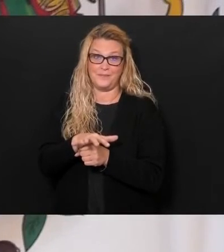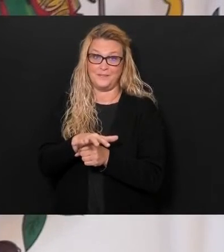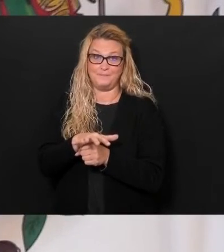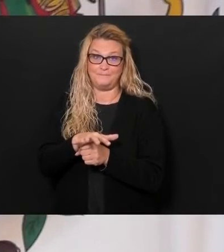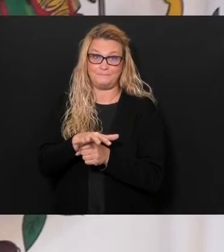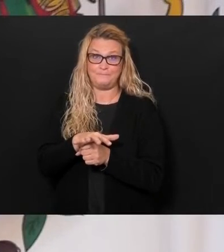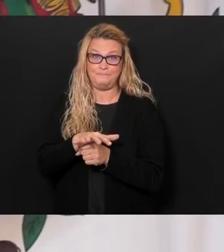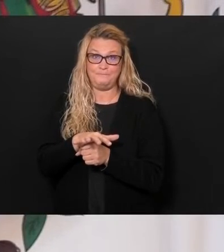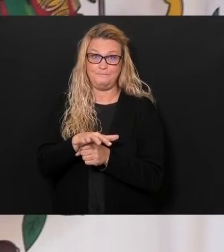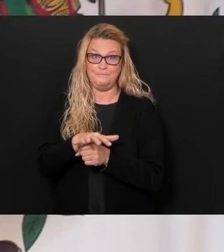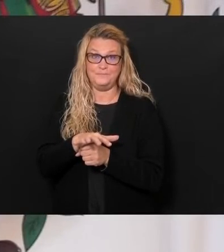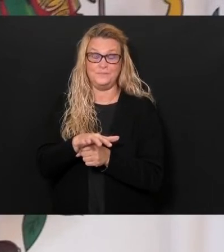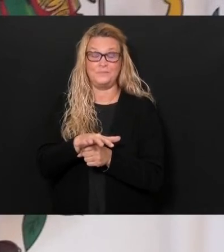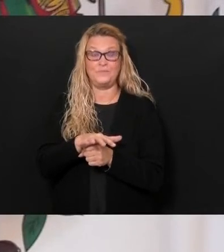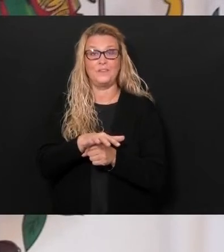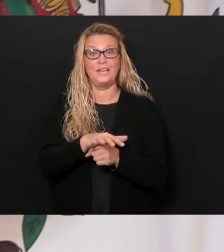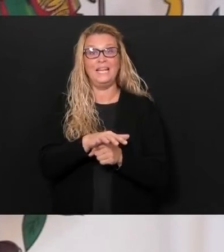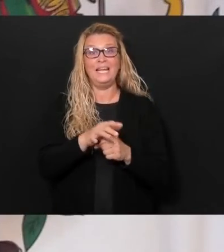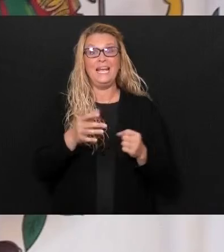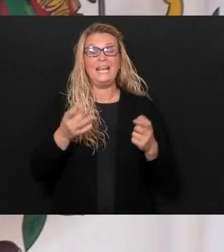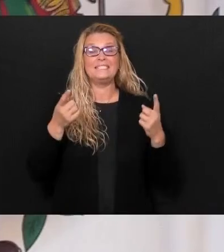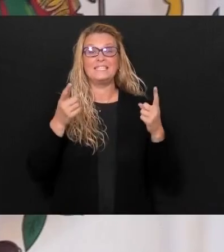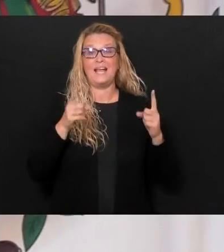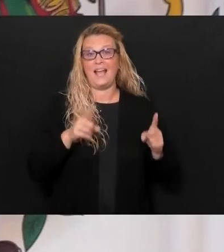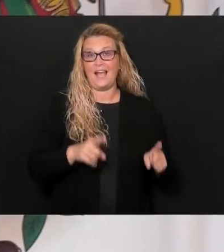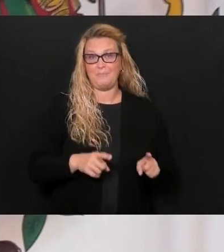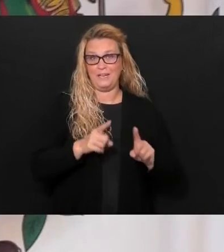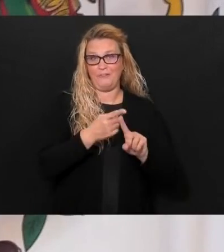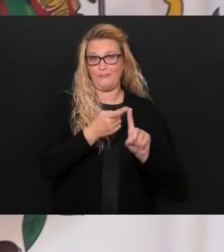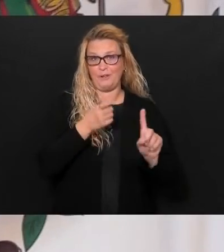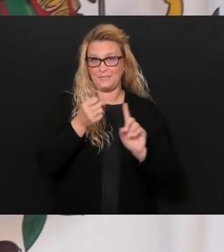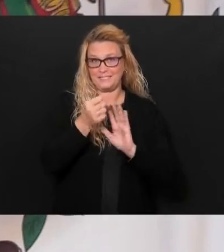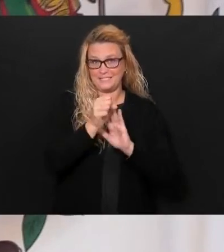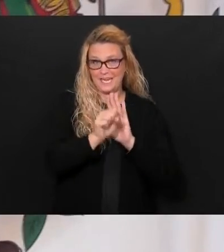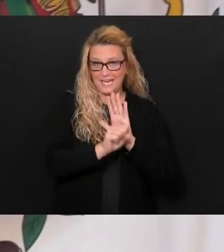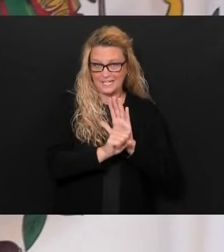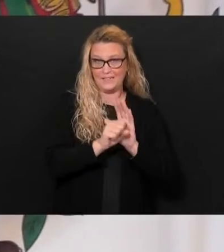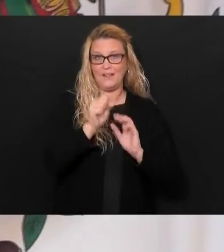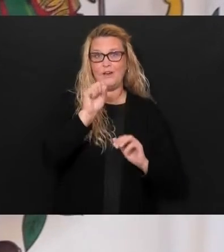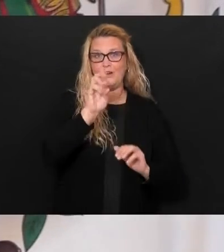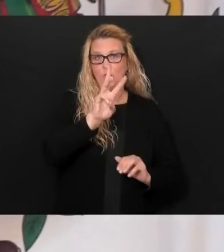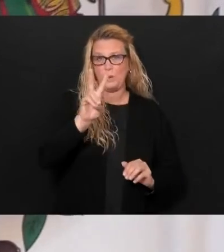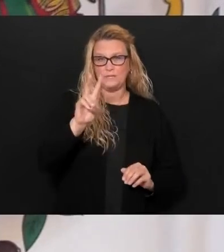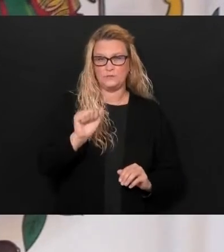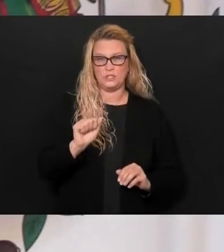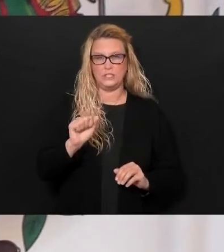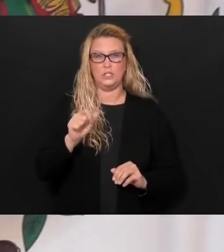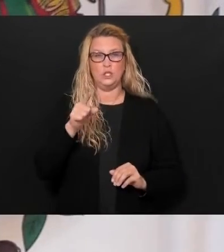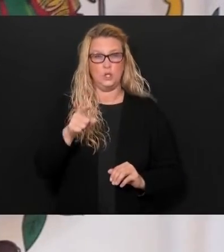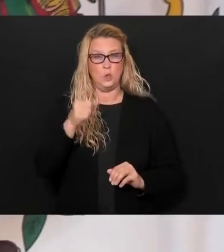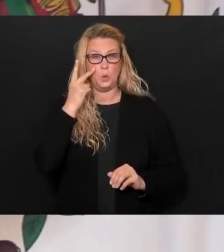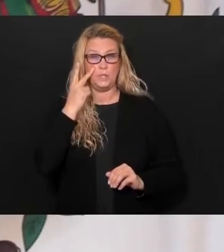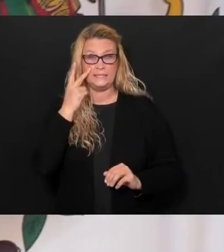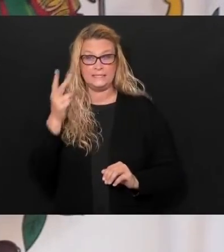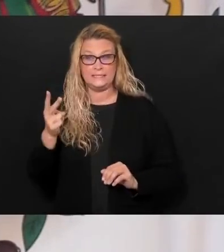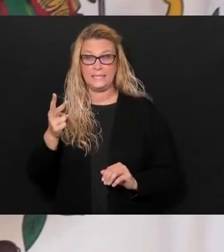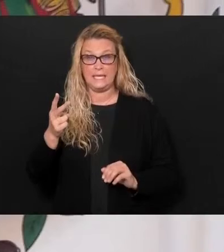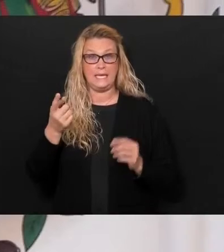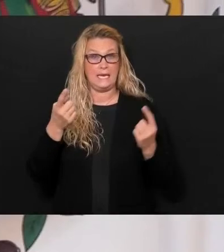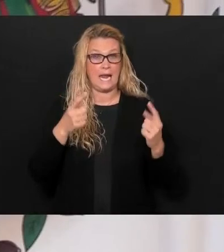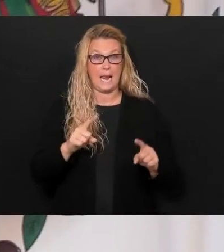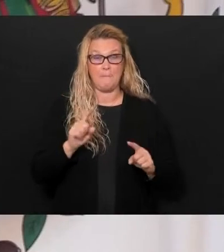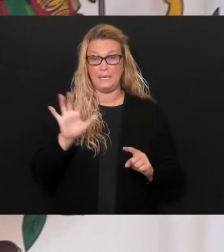enough. This is coming at the state of West Virginia in waves from every different